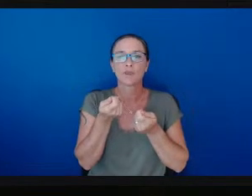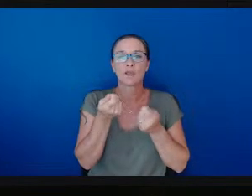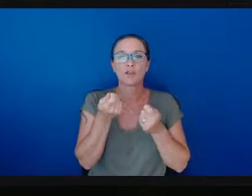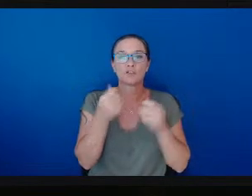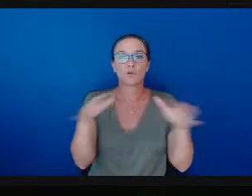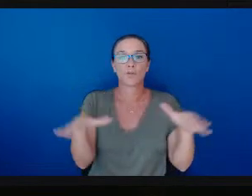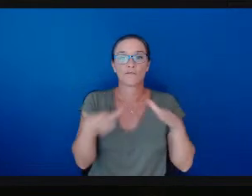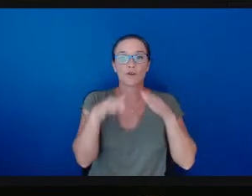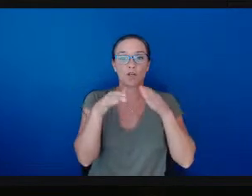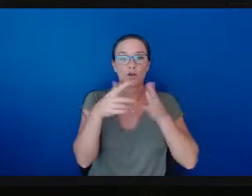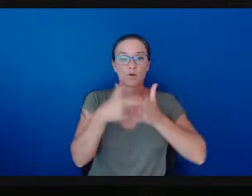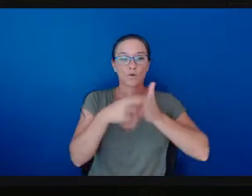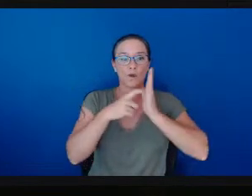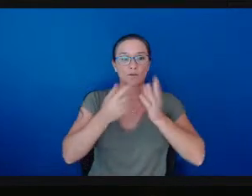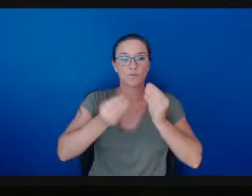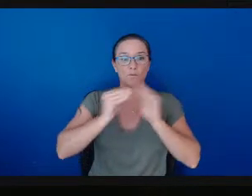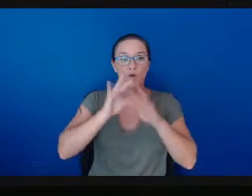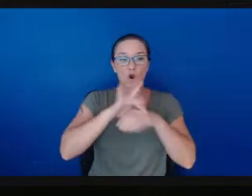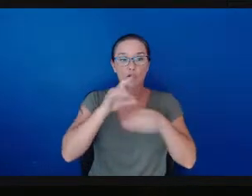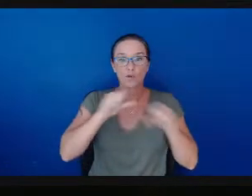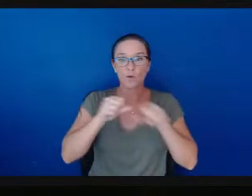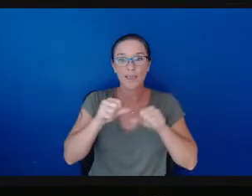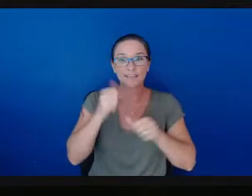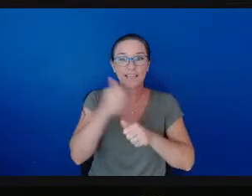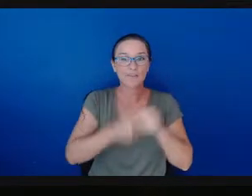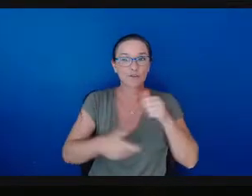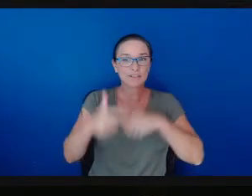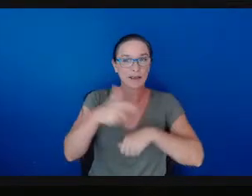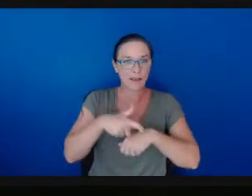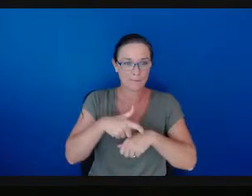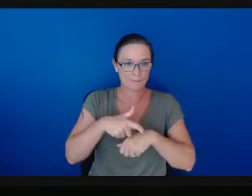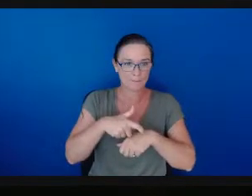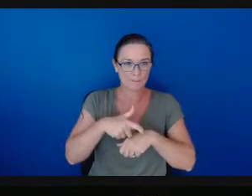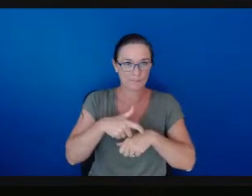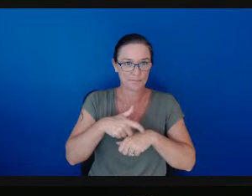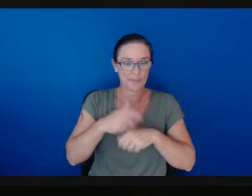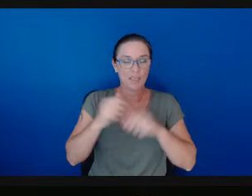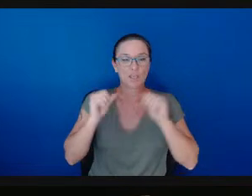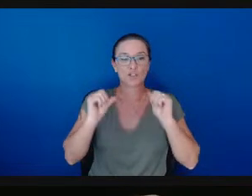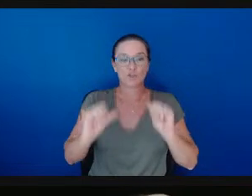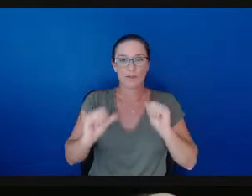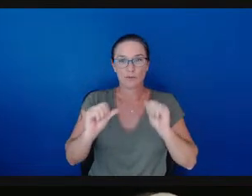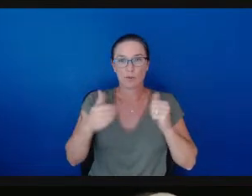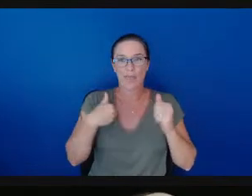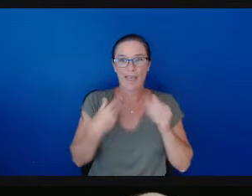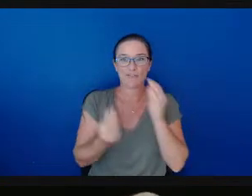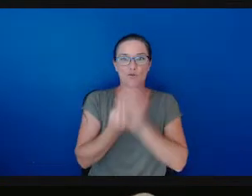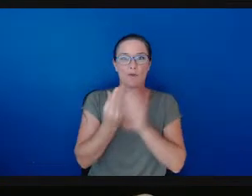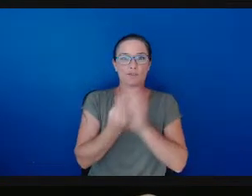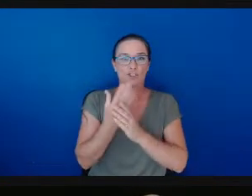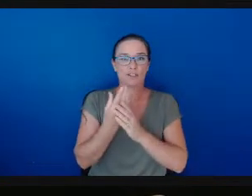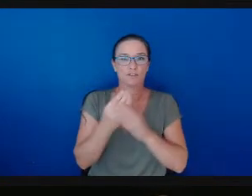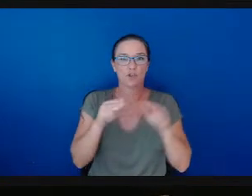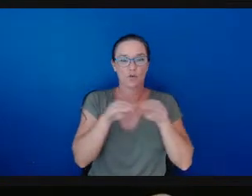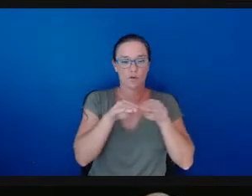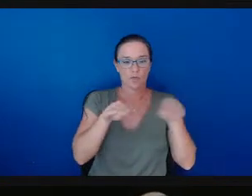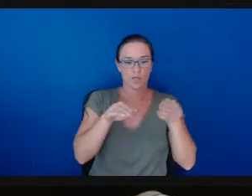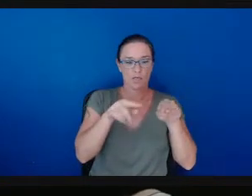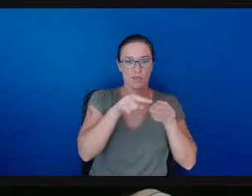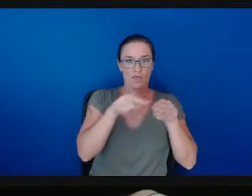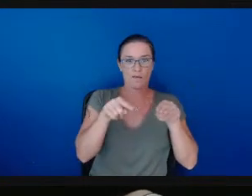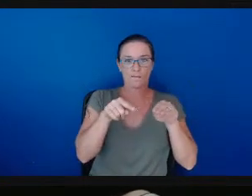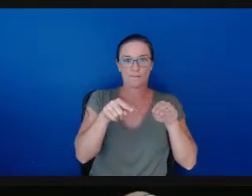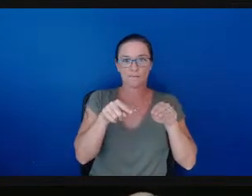seem to require more earthquakes each time to actually lead to an eruption, right? So our levels here are, we actually can draw a